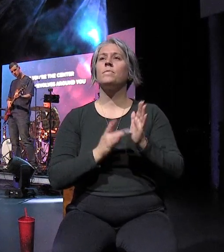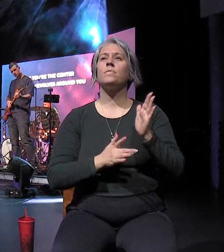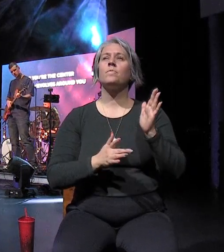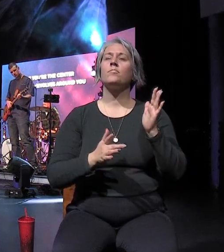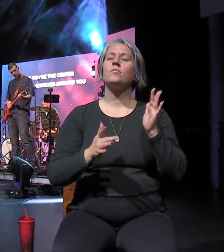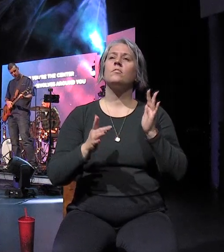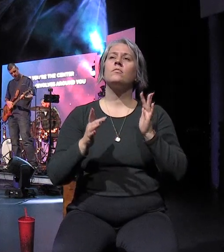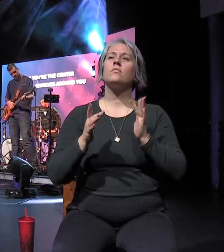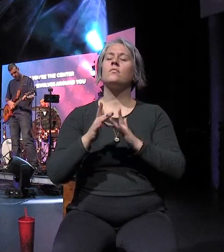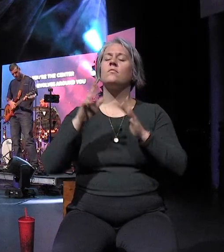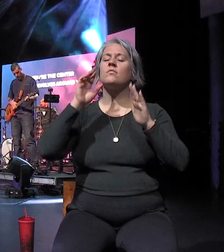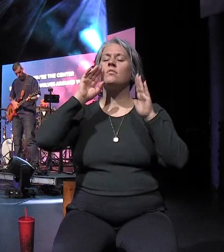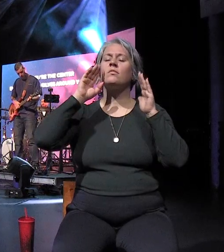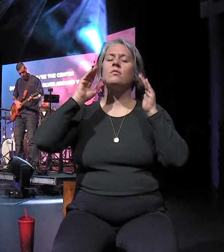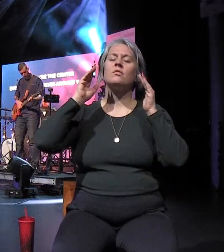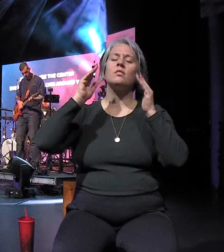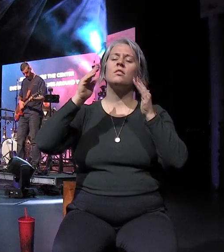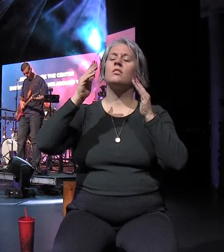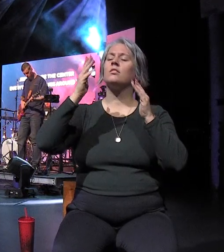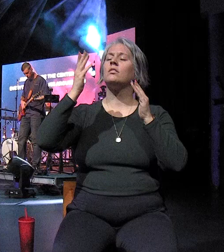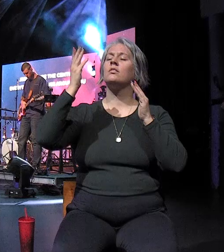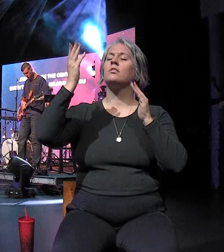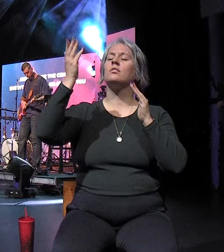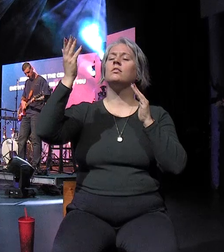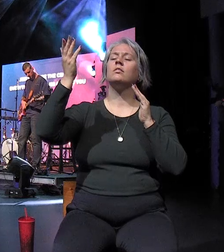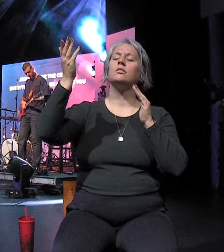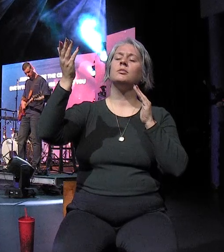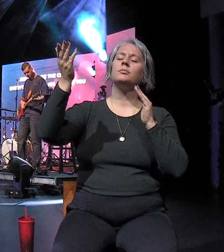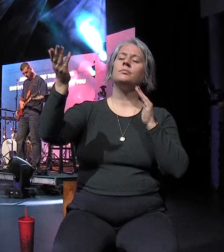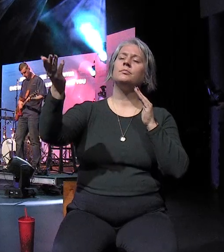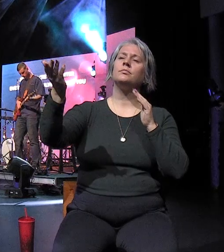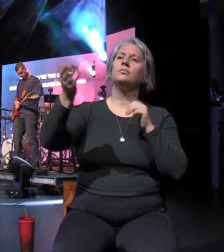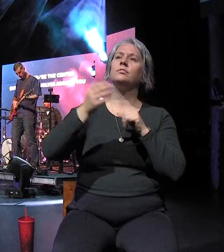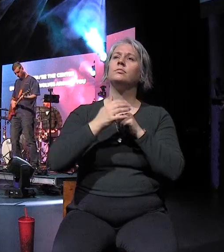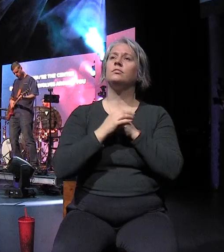Jesus, you're the center.